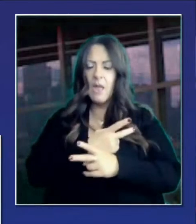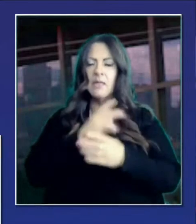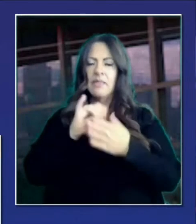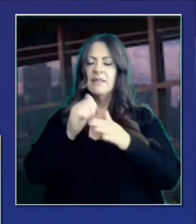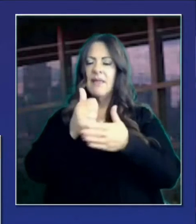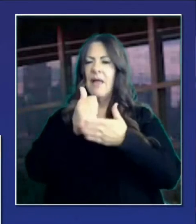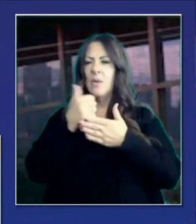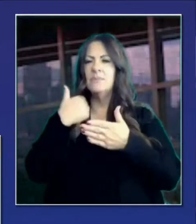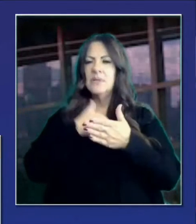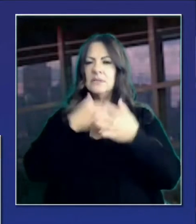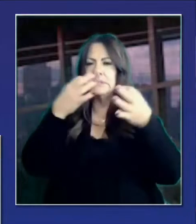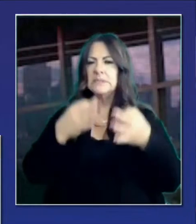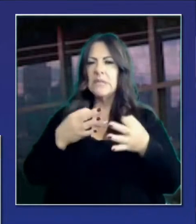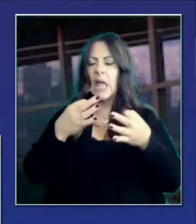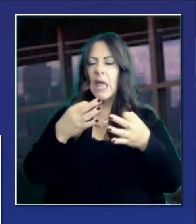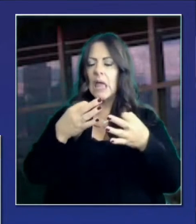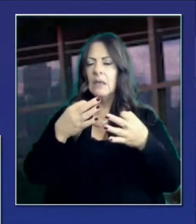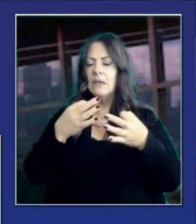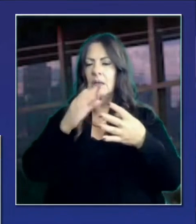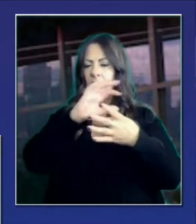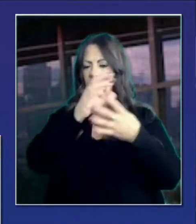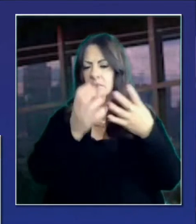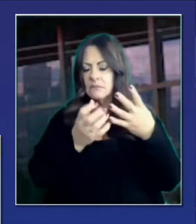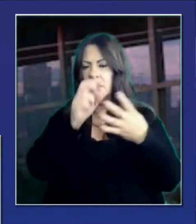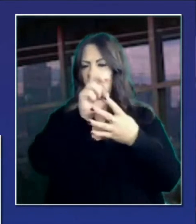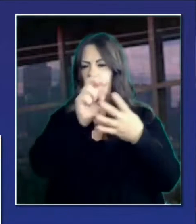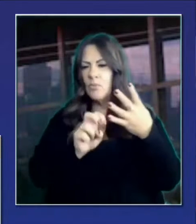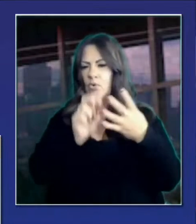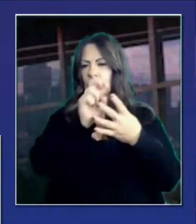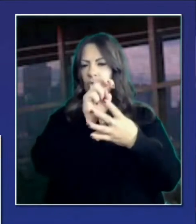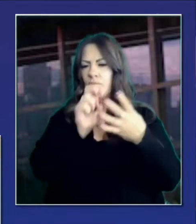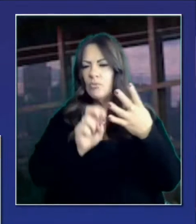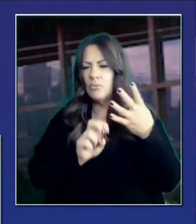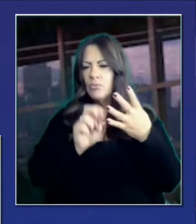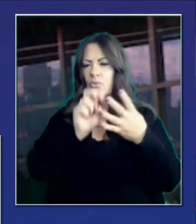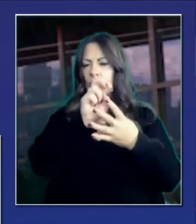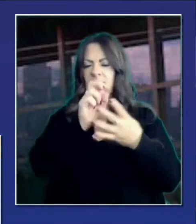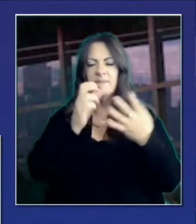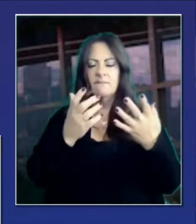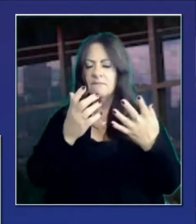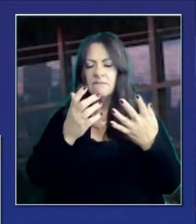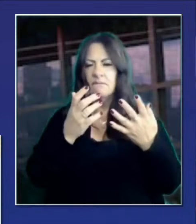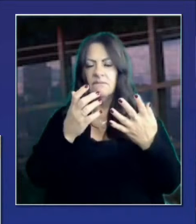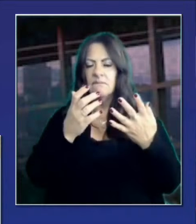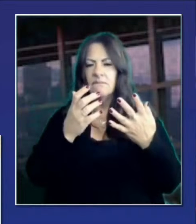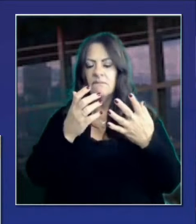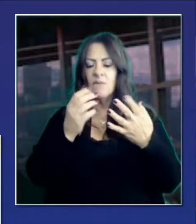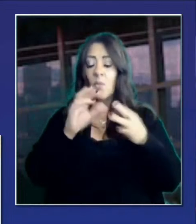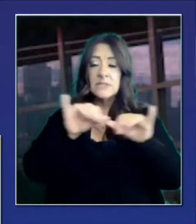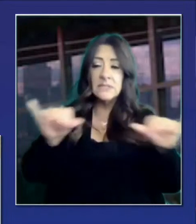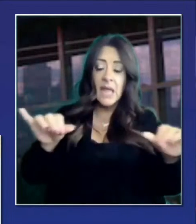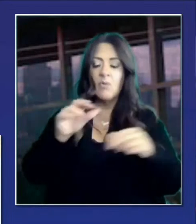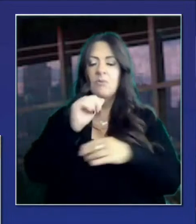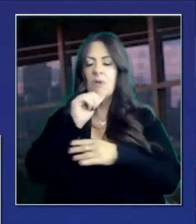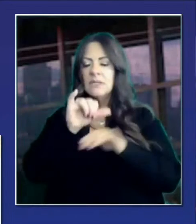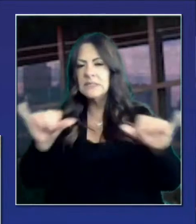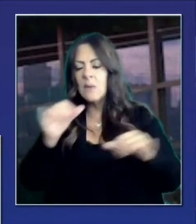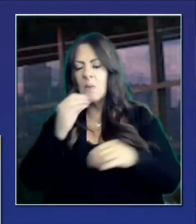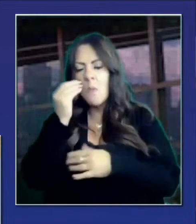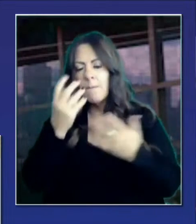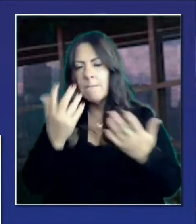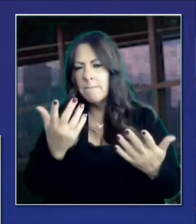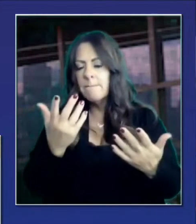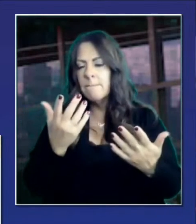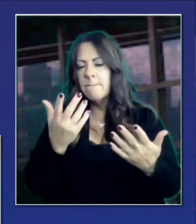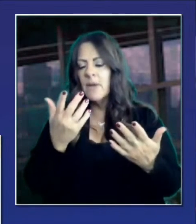well to mitigate the stress in that space. And so that's constant and never-ending feedback